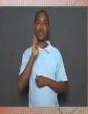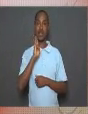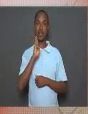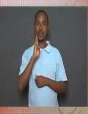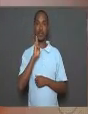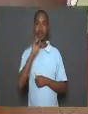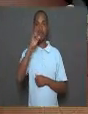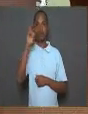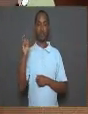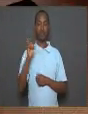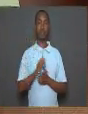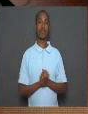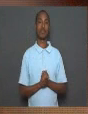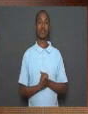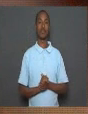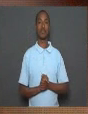water.